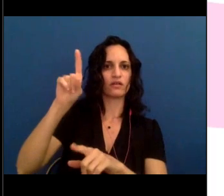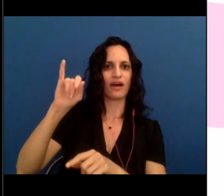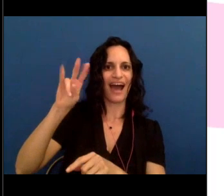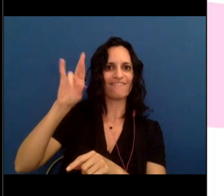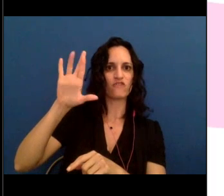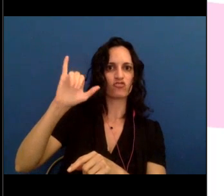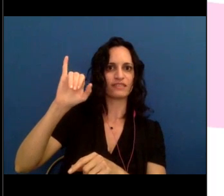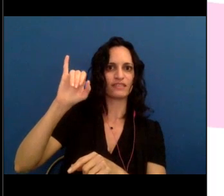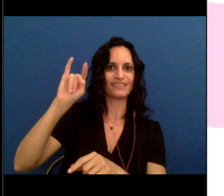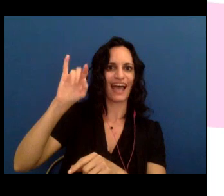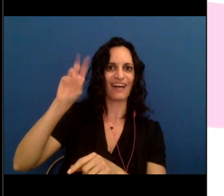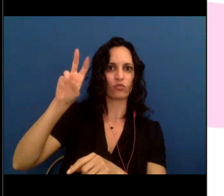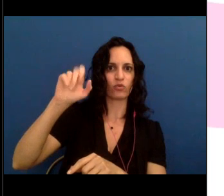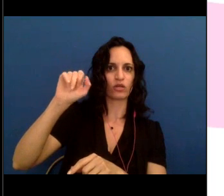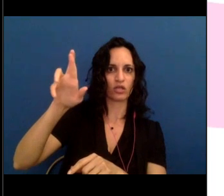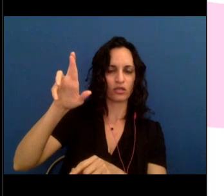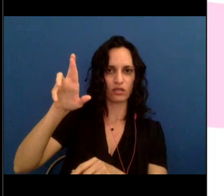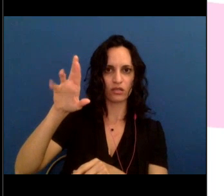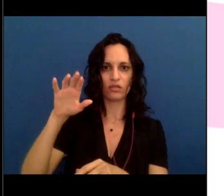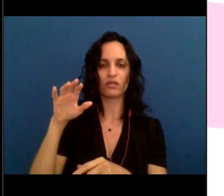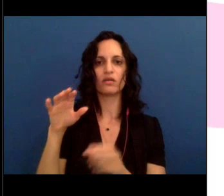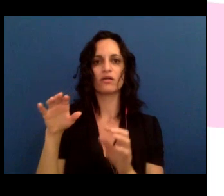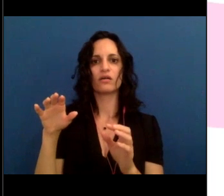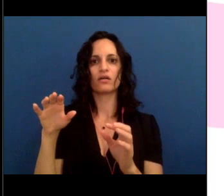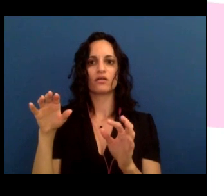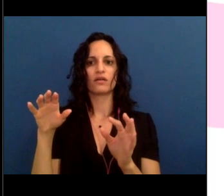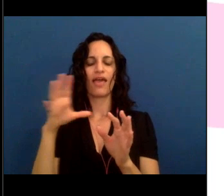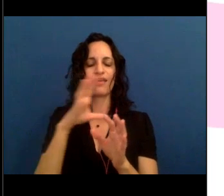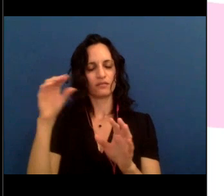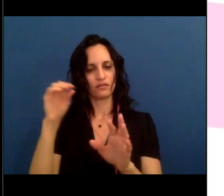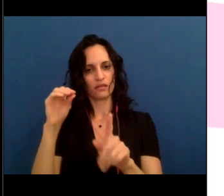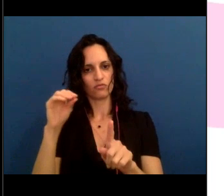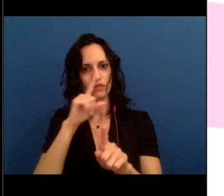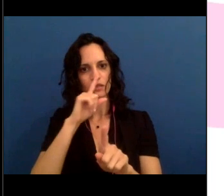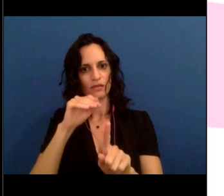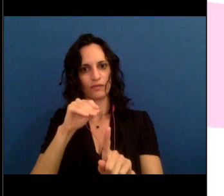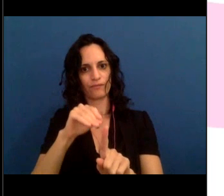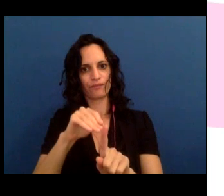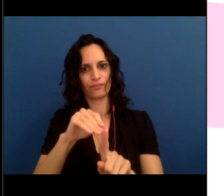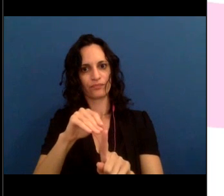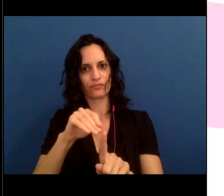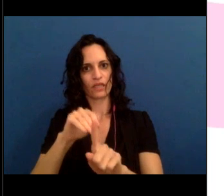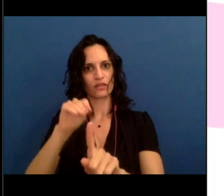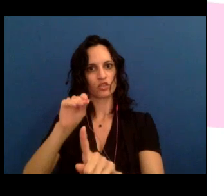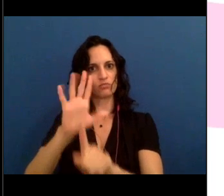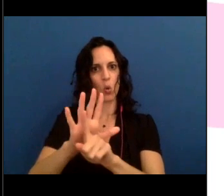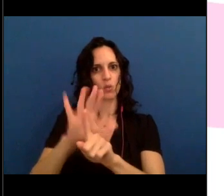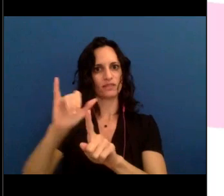in linguistics, in addition to exposing that long-standing history of white supremacy.